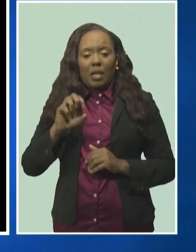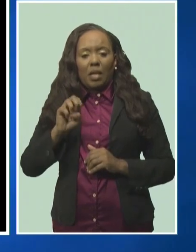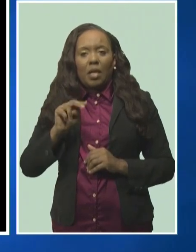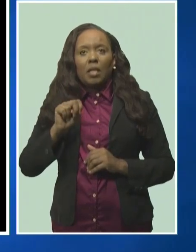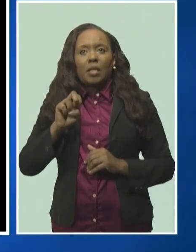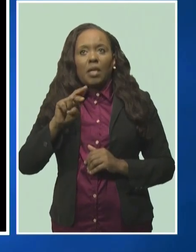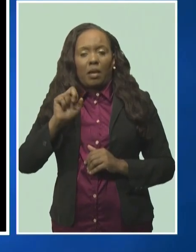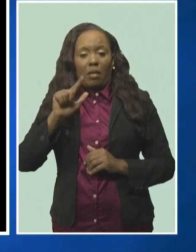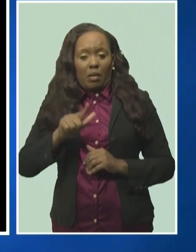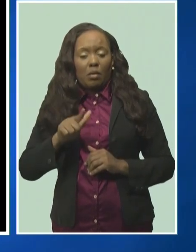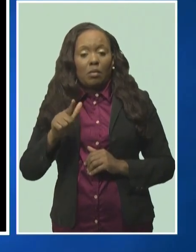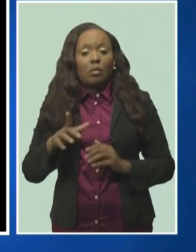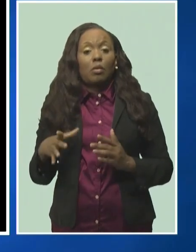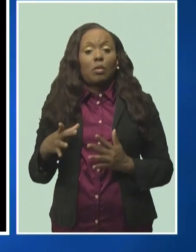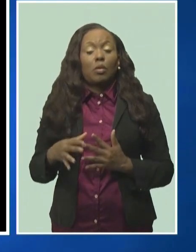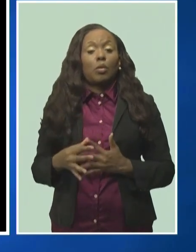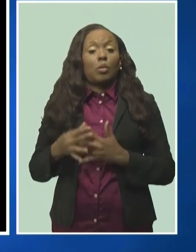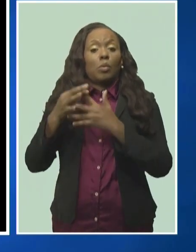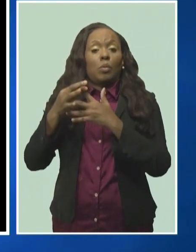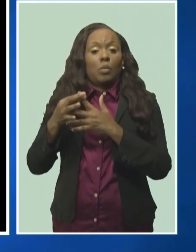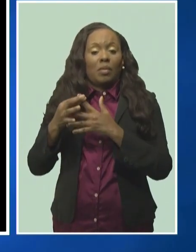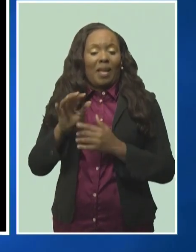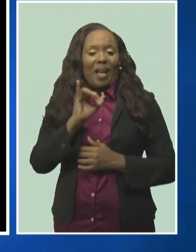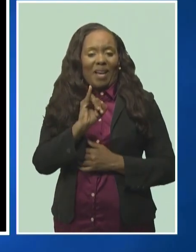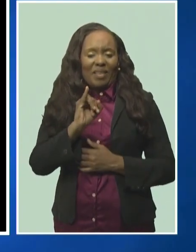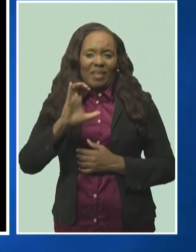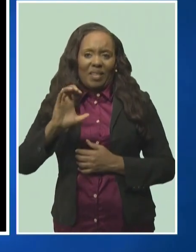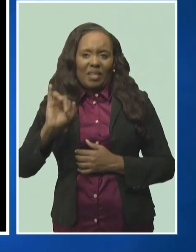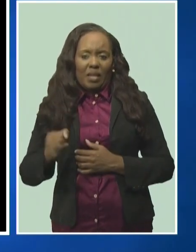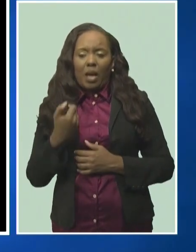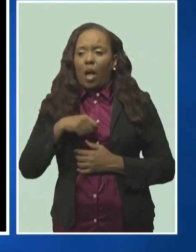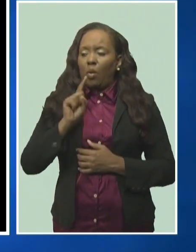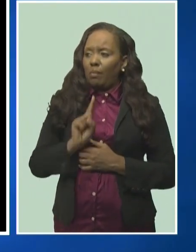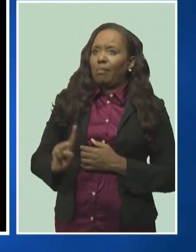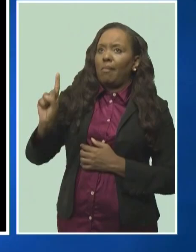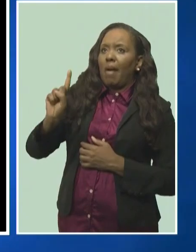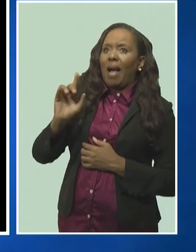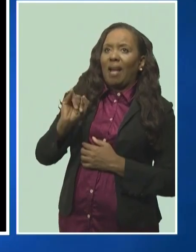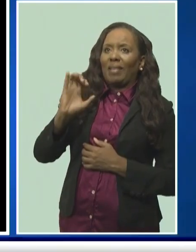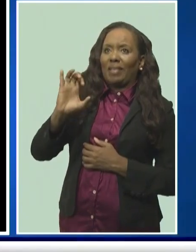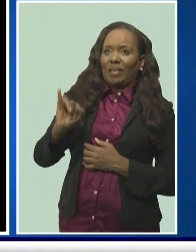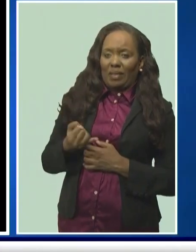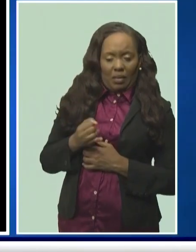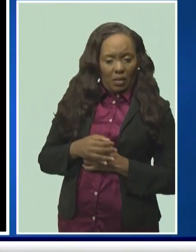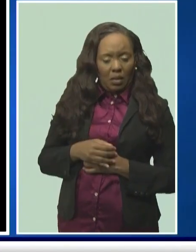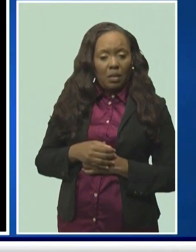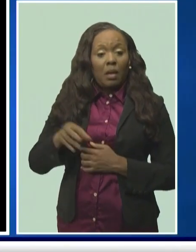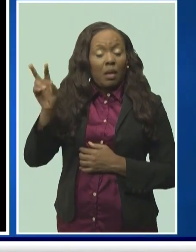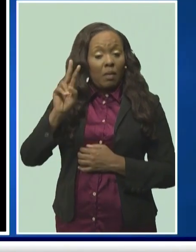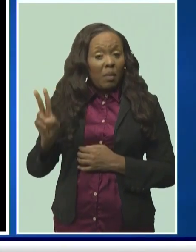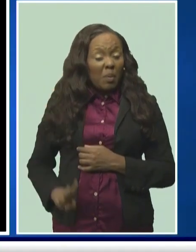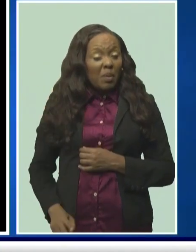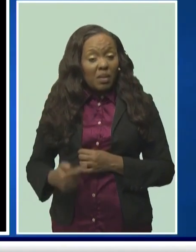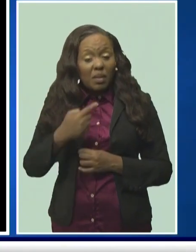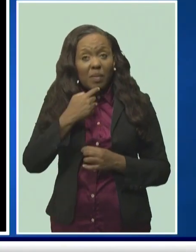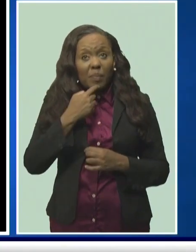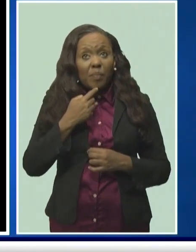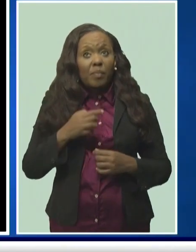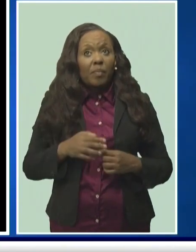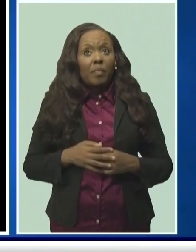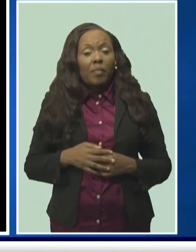ICJ, and we approached the ICJ. Venezuela has been saying that it is